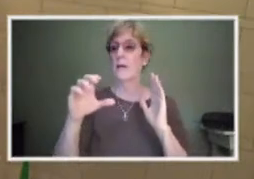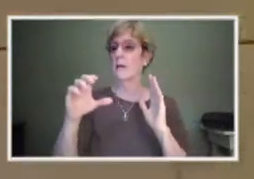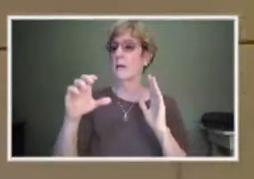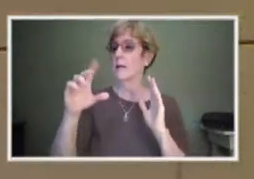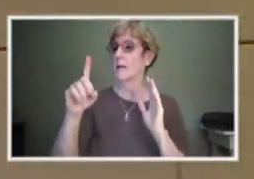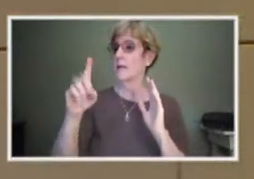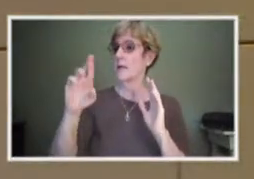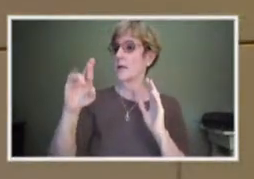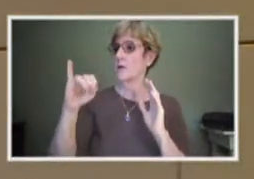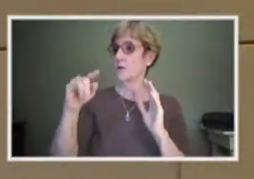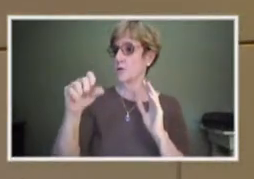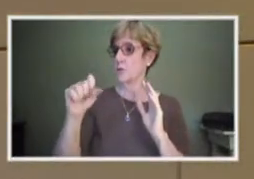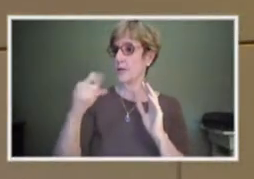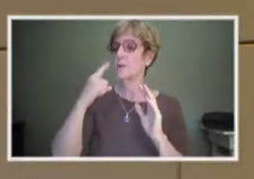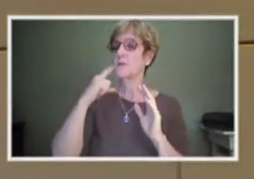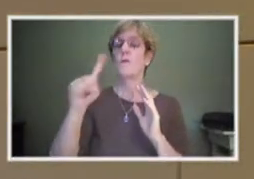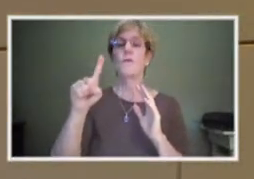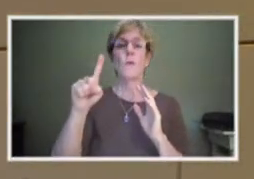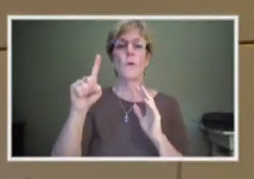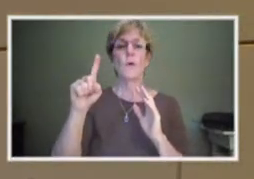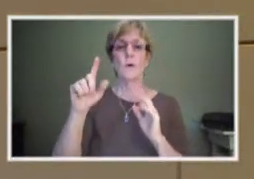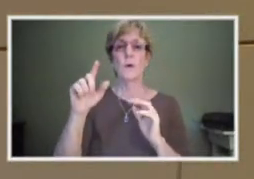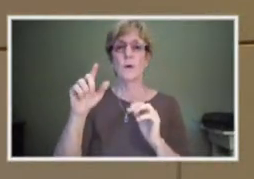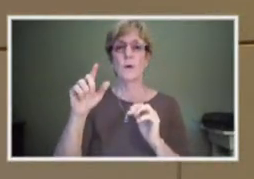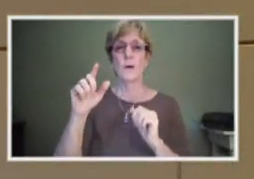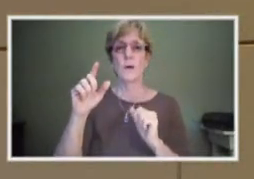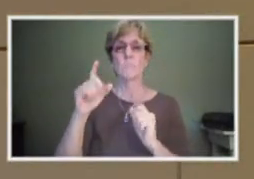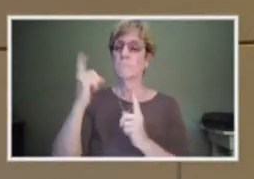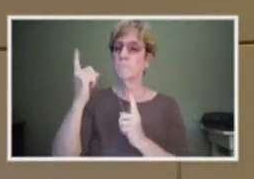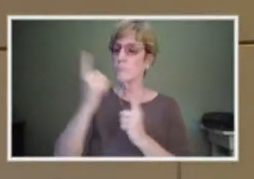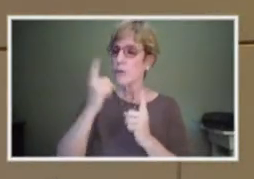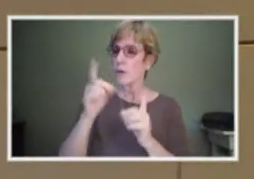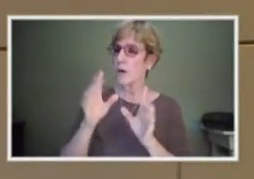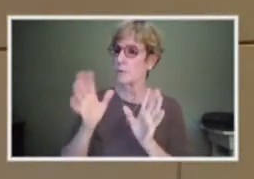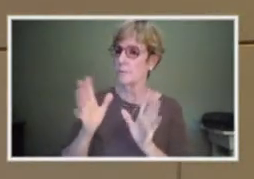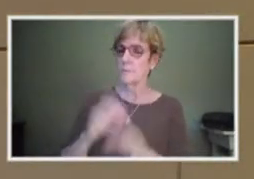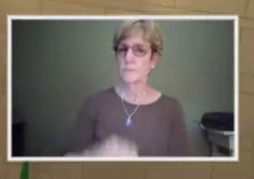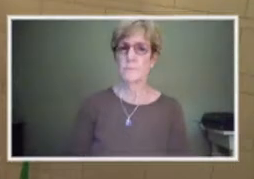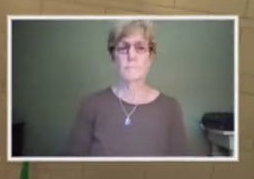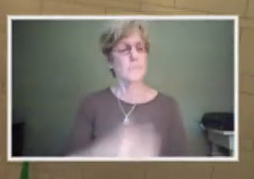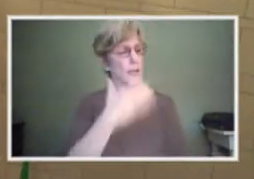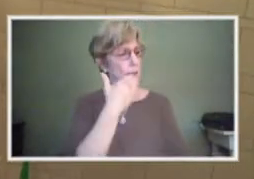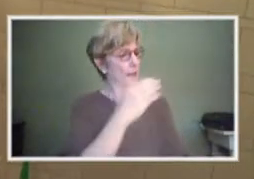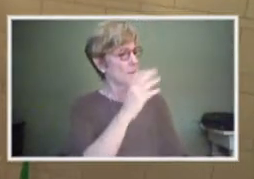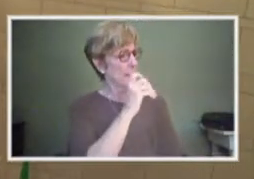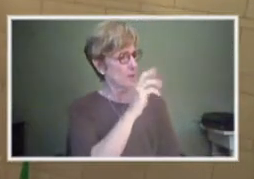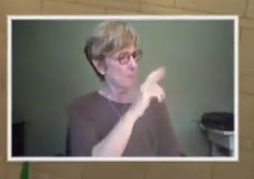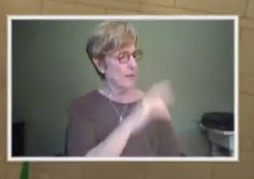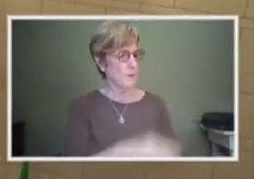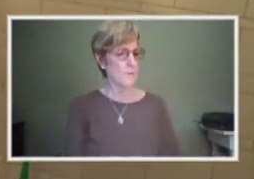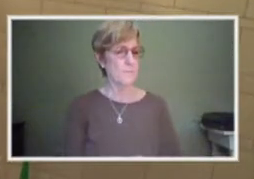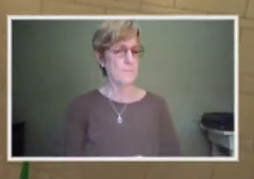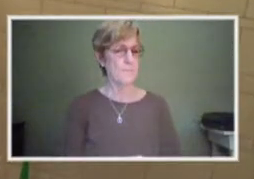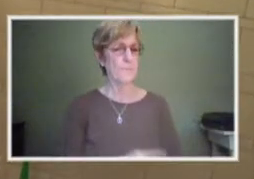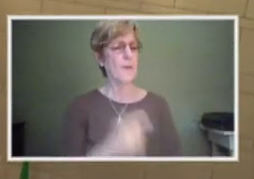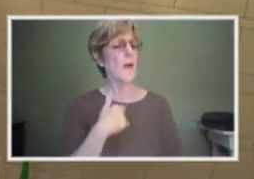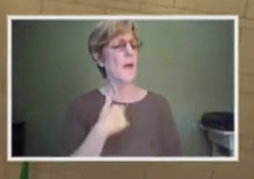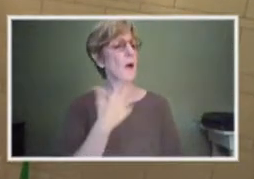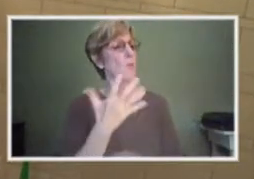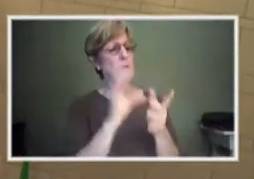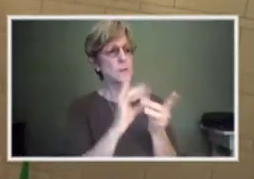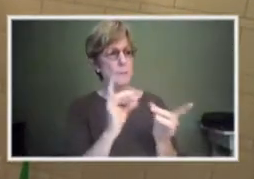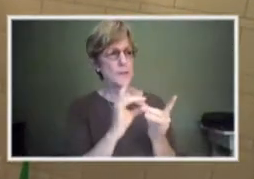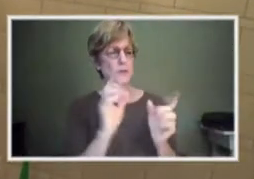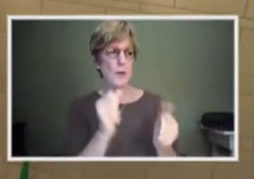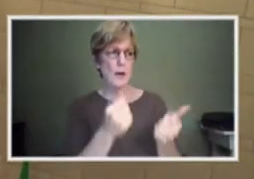Driggs for a thoughtful. Thank you, Mayor. I want to mention I'm offering